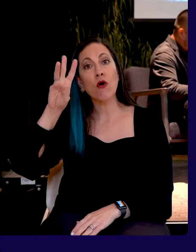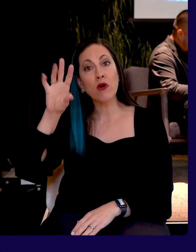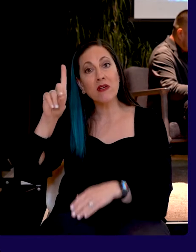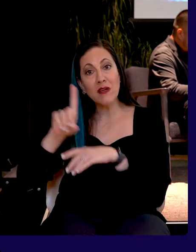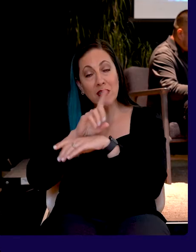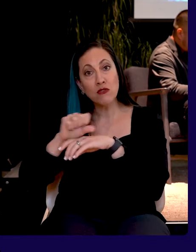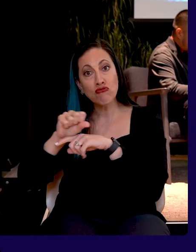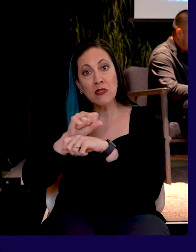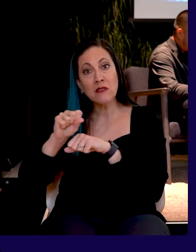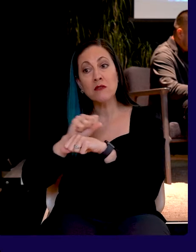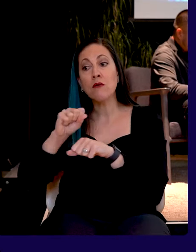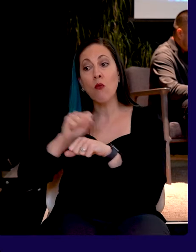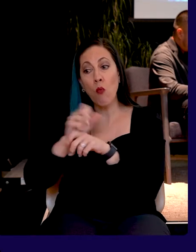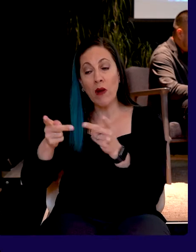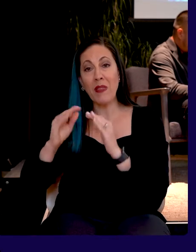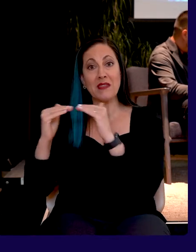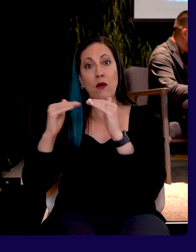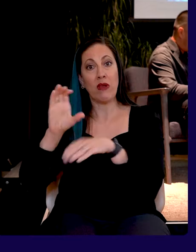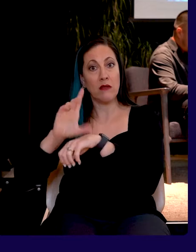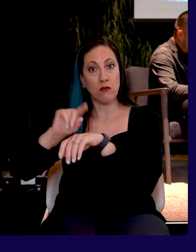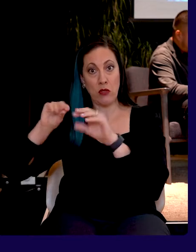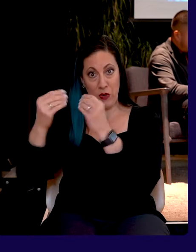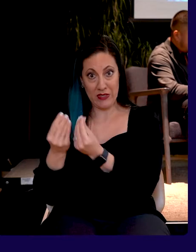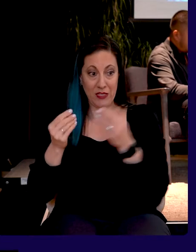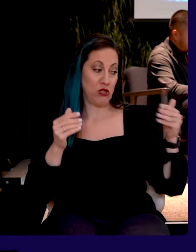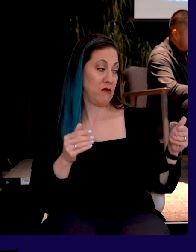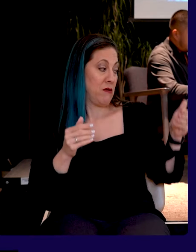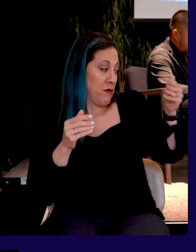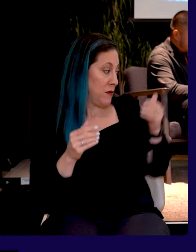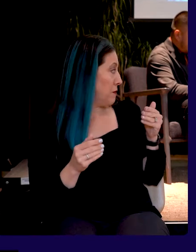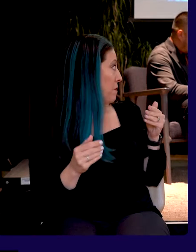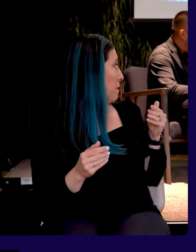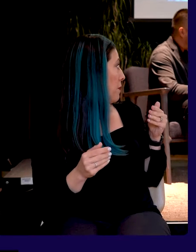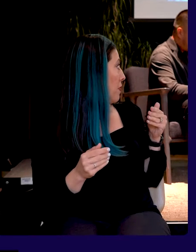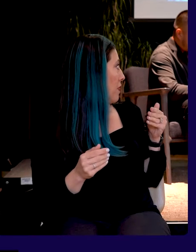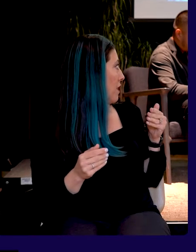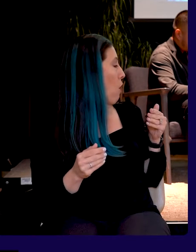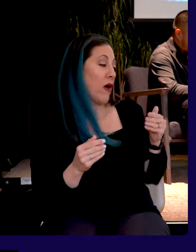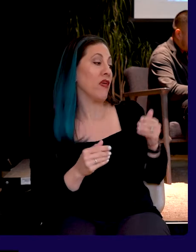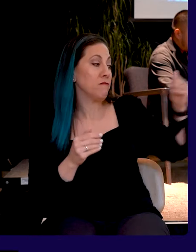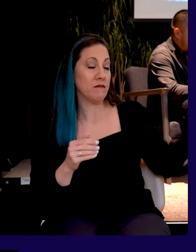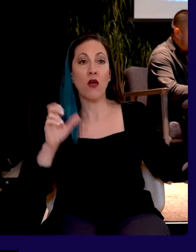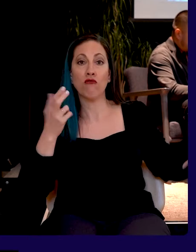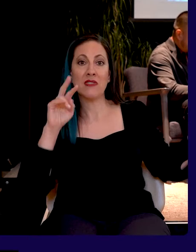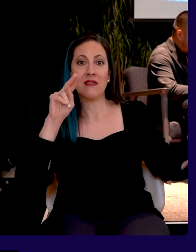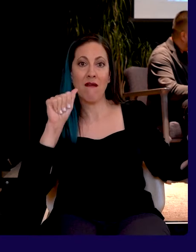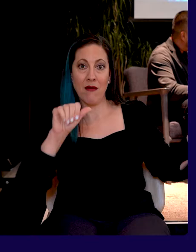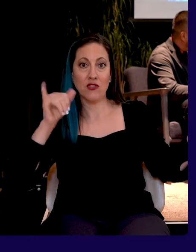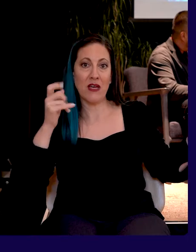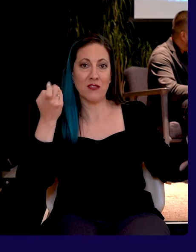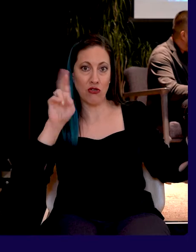a workplace equity consulting organization, to my immediate left. And then right next to her is Christina